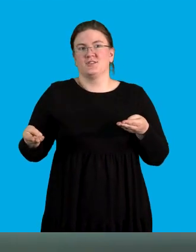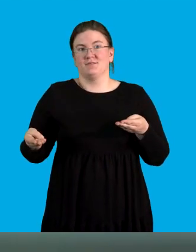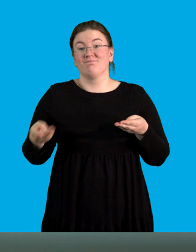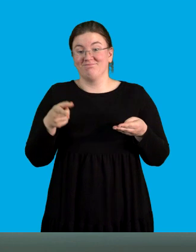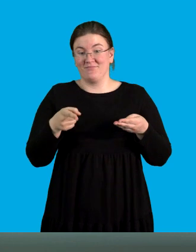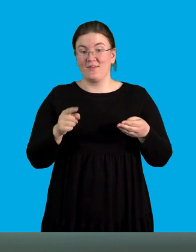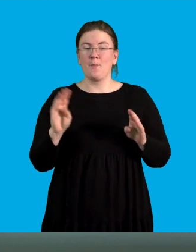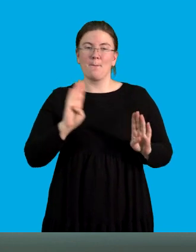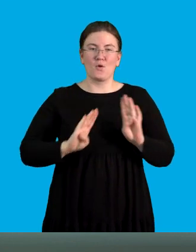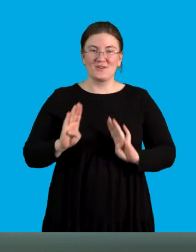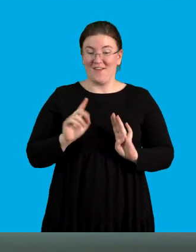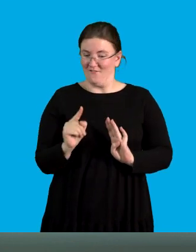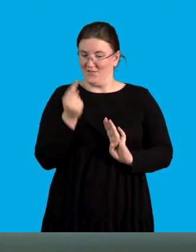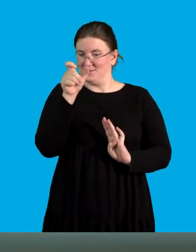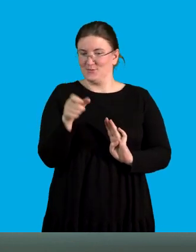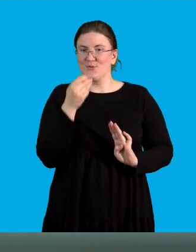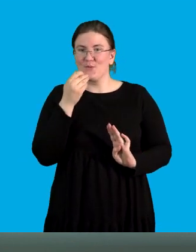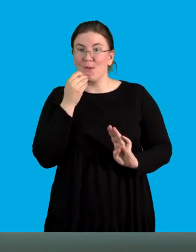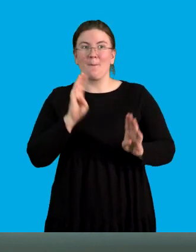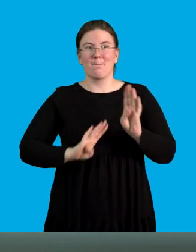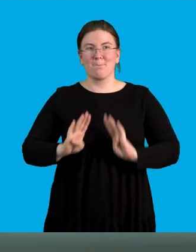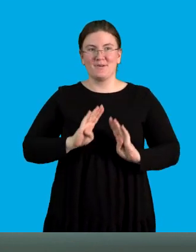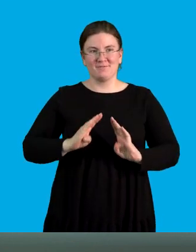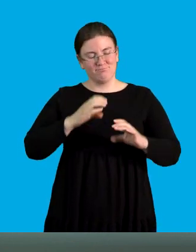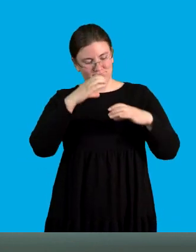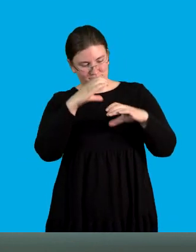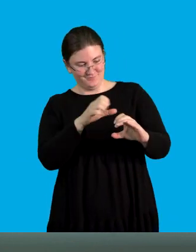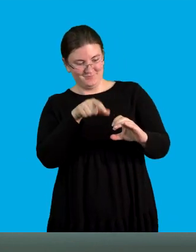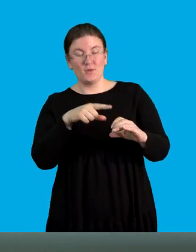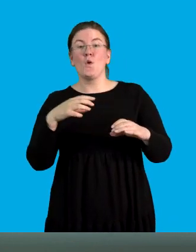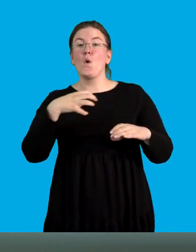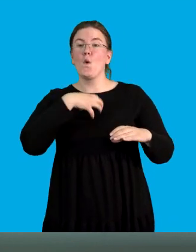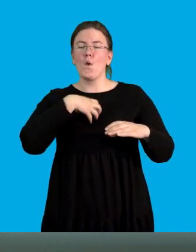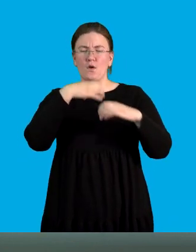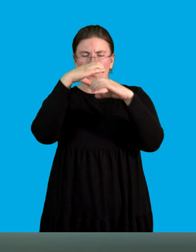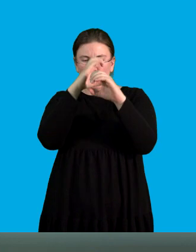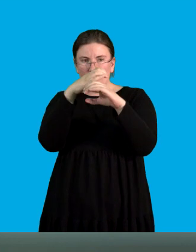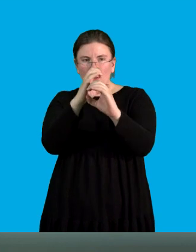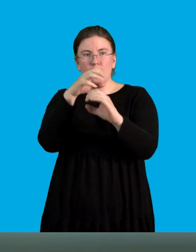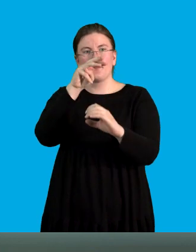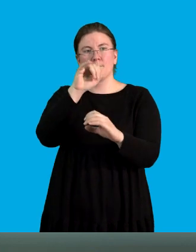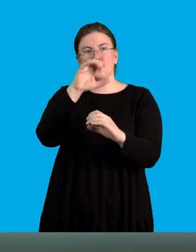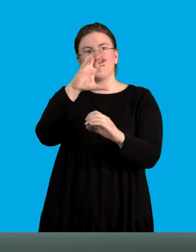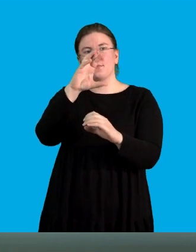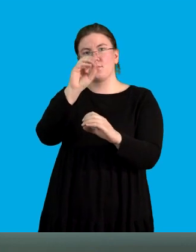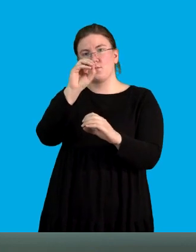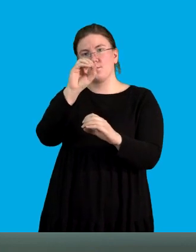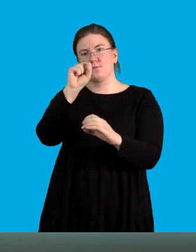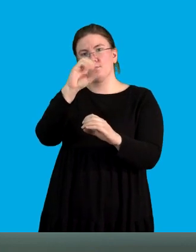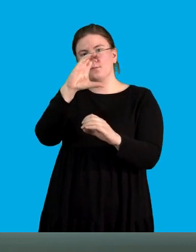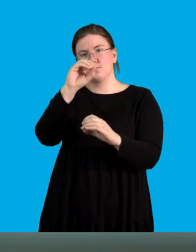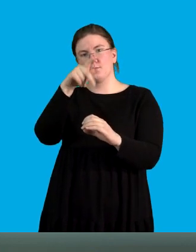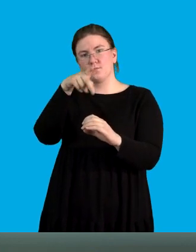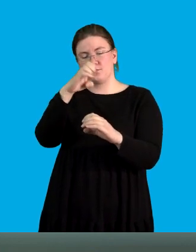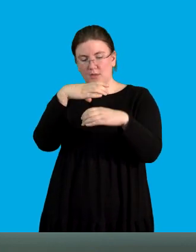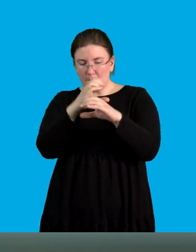microorganisms. He designed and built his own microscopes. And in 1674, he became the first person